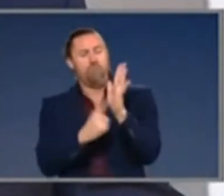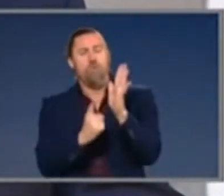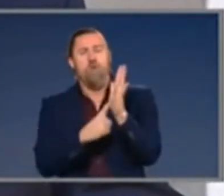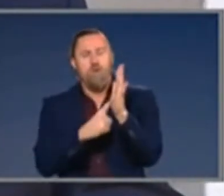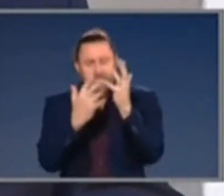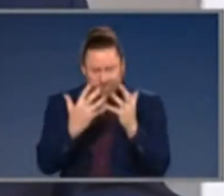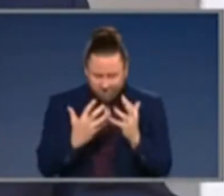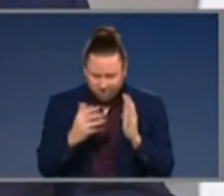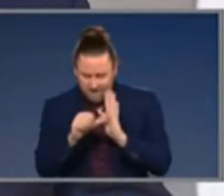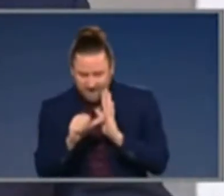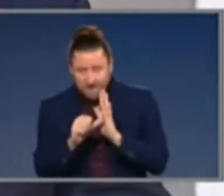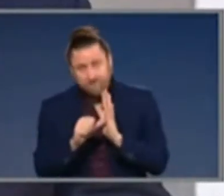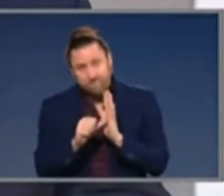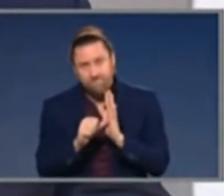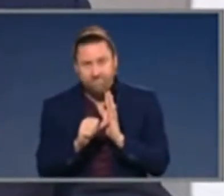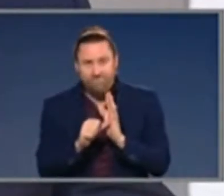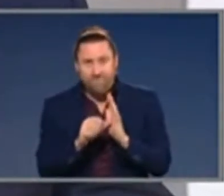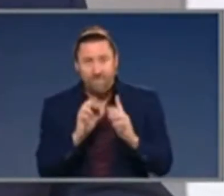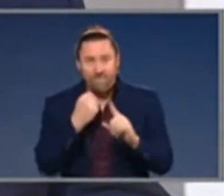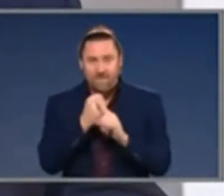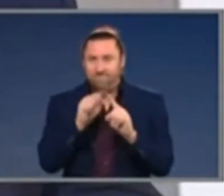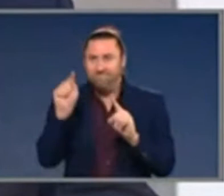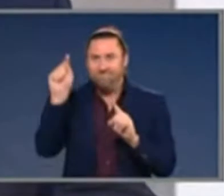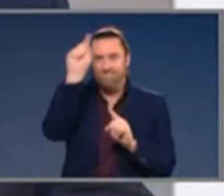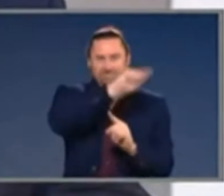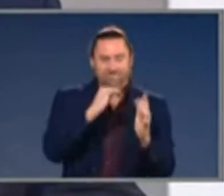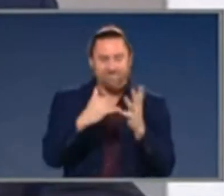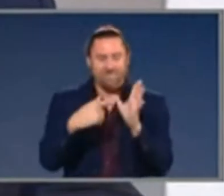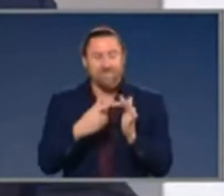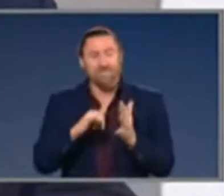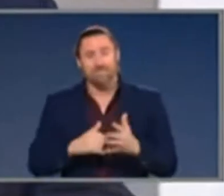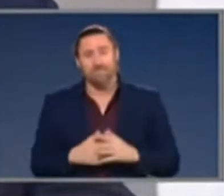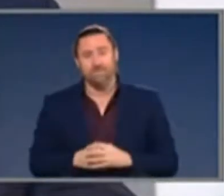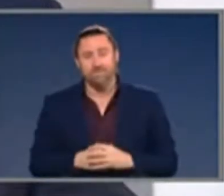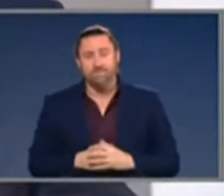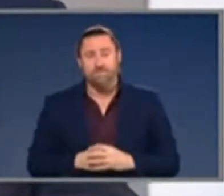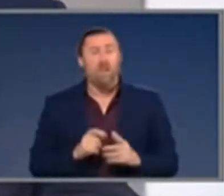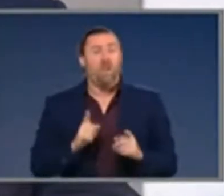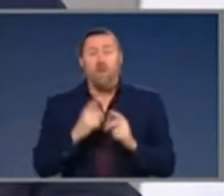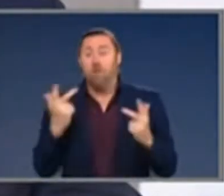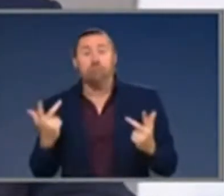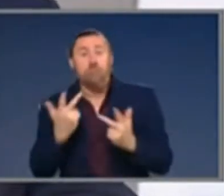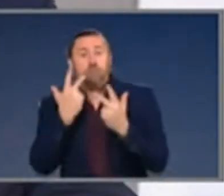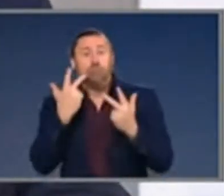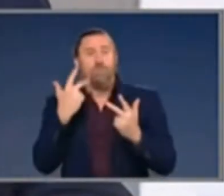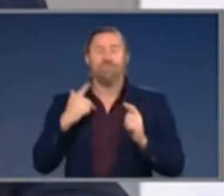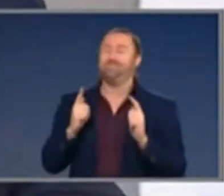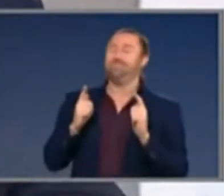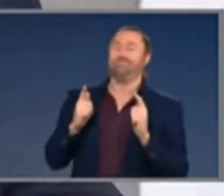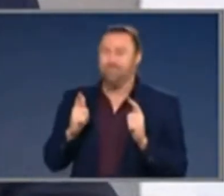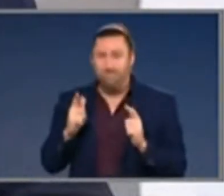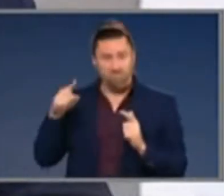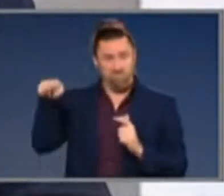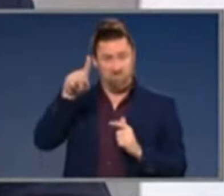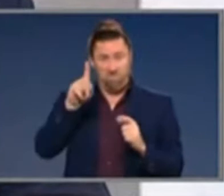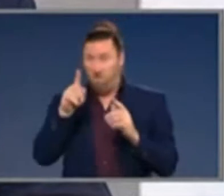we see on employment. It is affecting other states. We're also seeing that on things like table bookings at restaurants and in states that